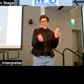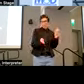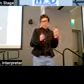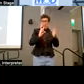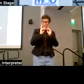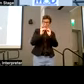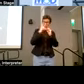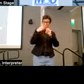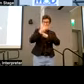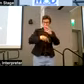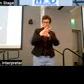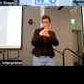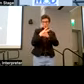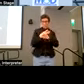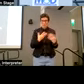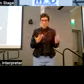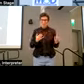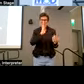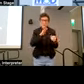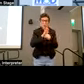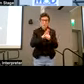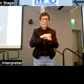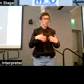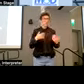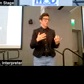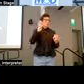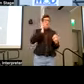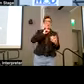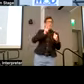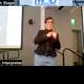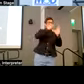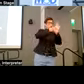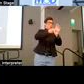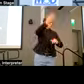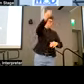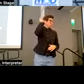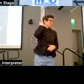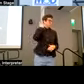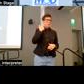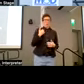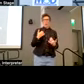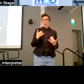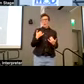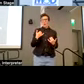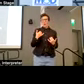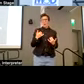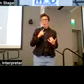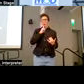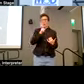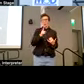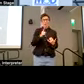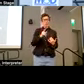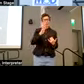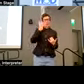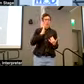digital and digital is a fairly new term that we use, right? Because, you know, things have changed. When I first started, you know, I'm still trying to figure out how a fax machine worked, you know what I mean? So,